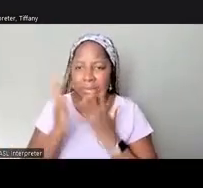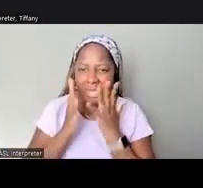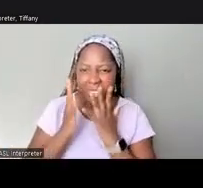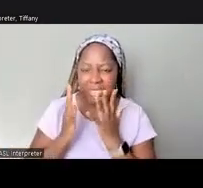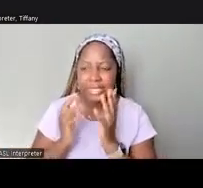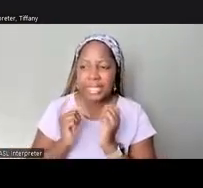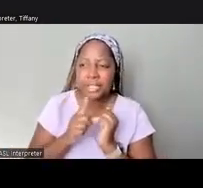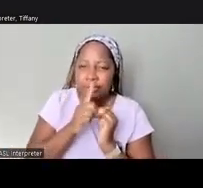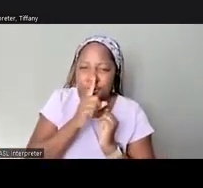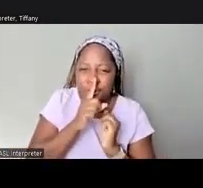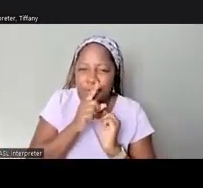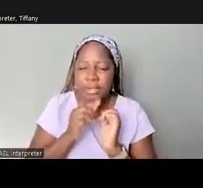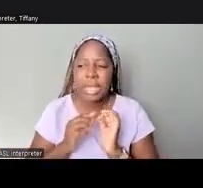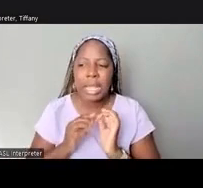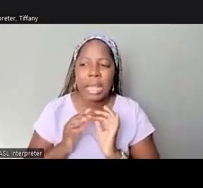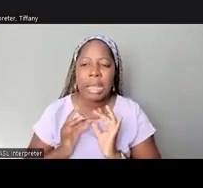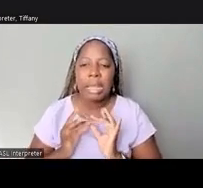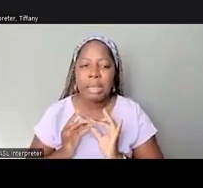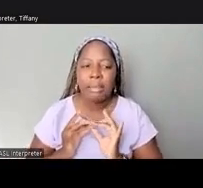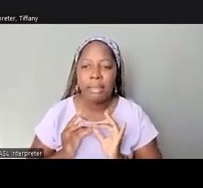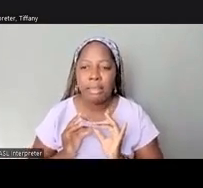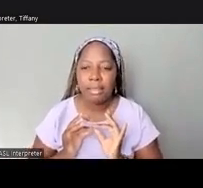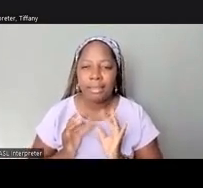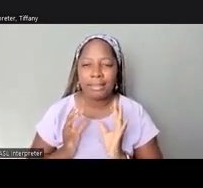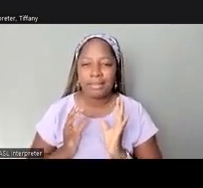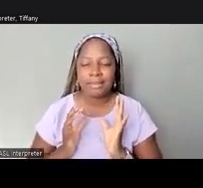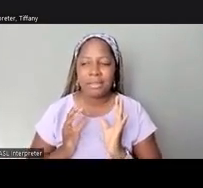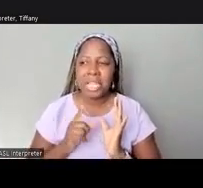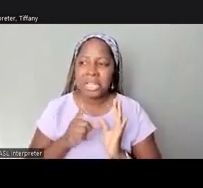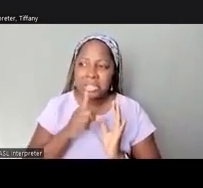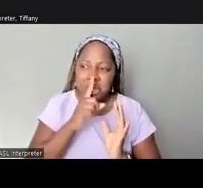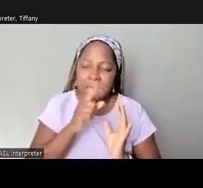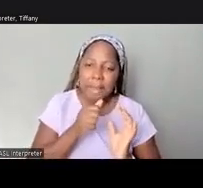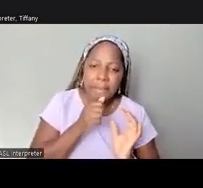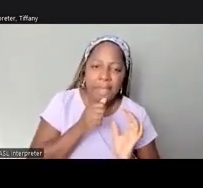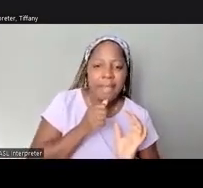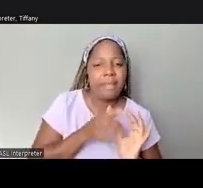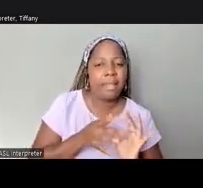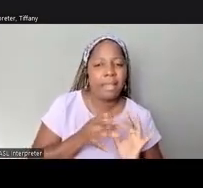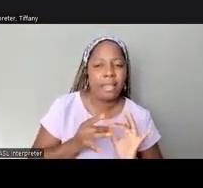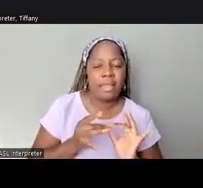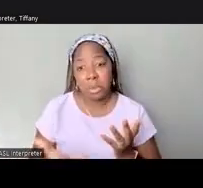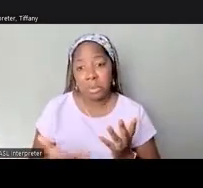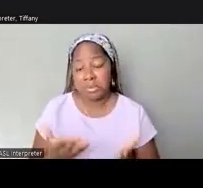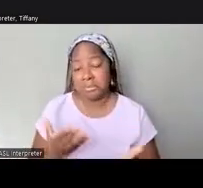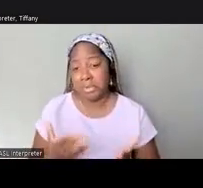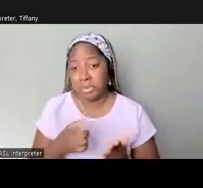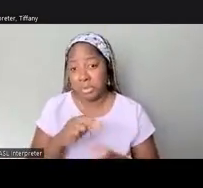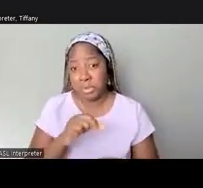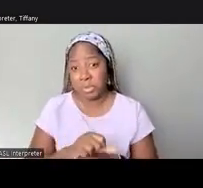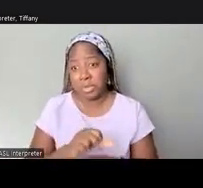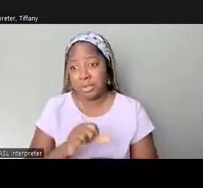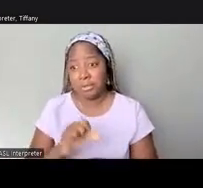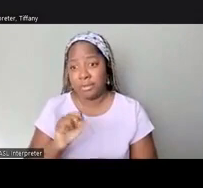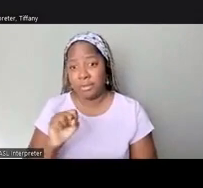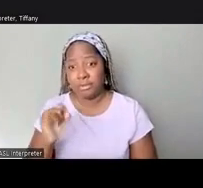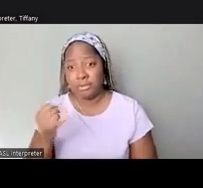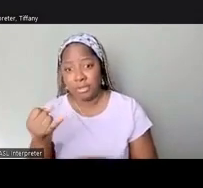surface topic that you just talk about in hush hush behind closed doors, or if you're in the field of social justice.